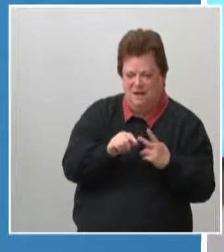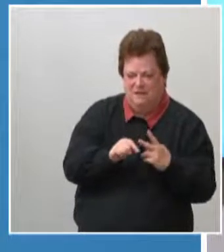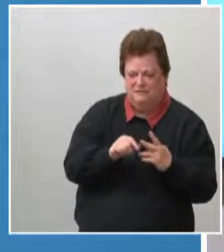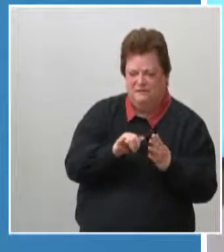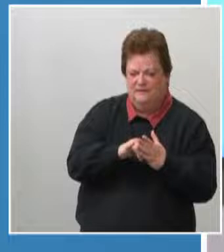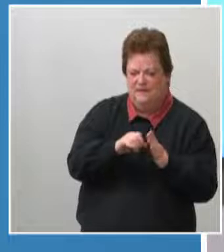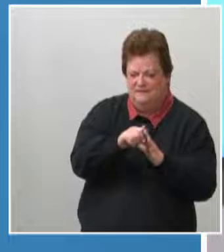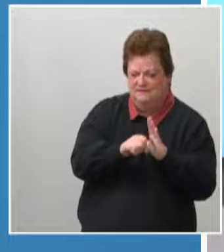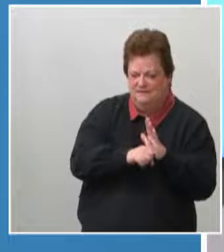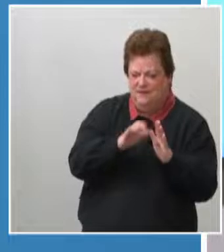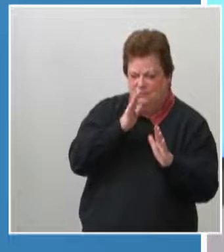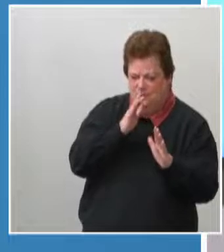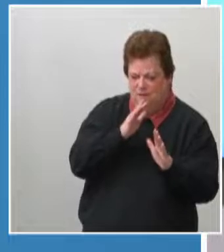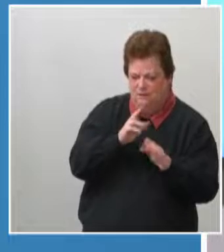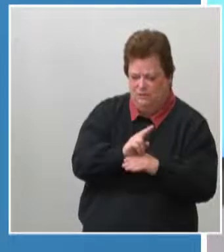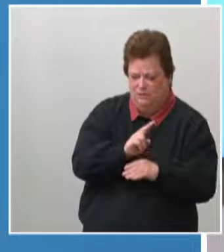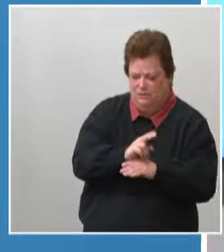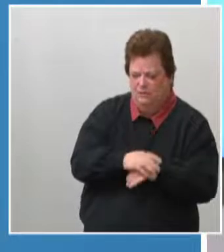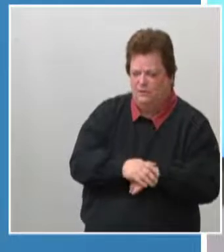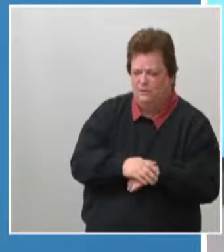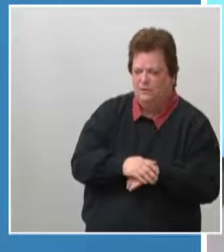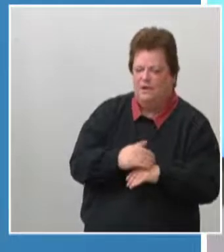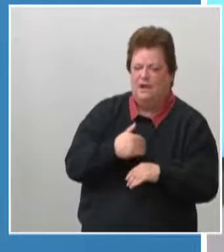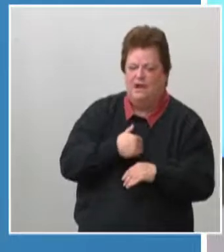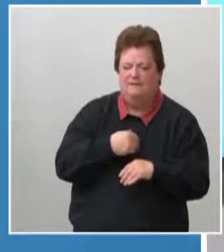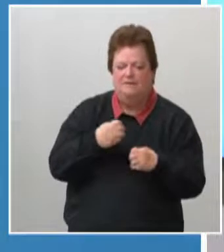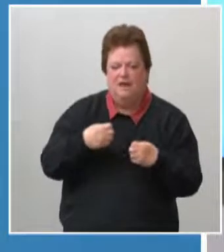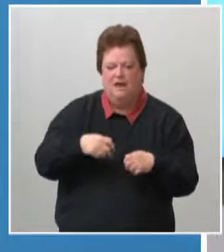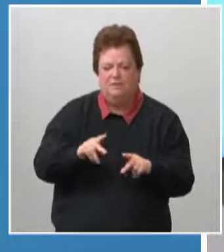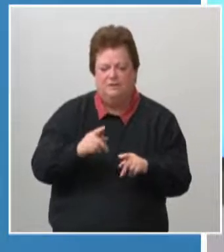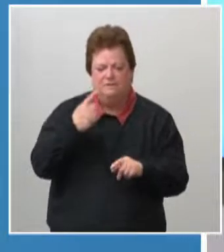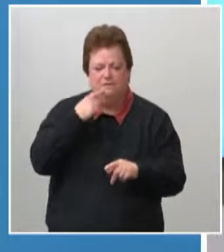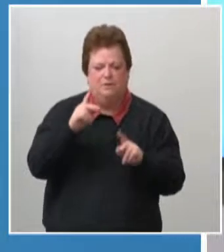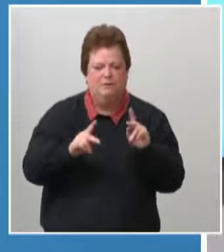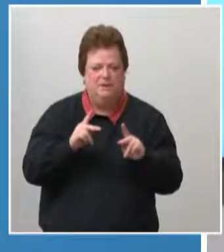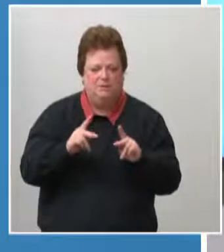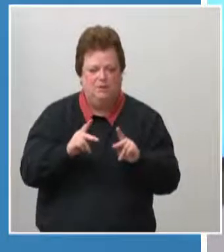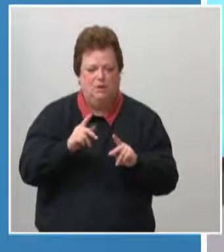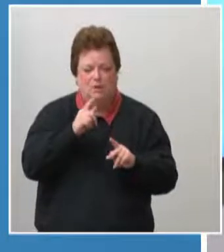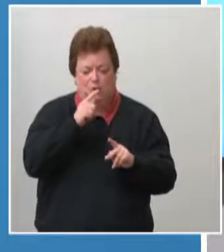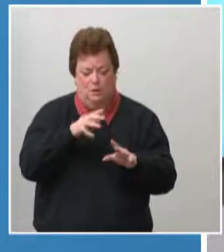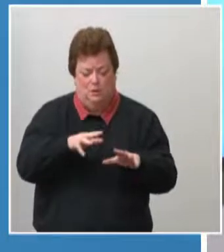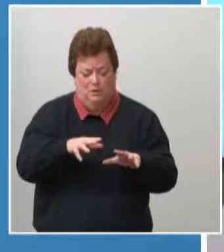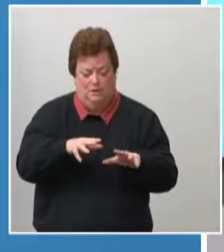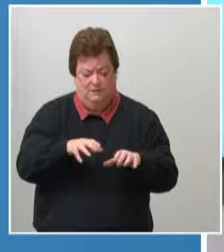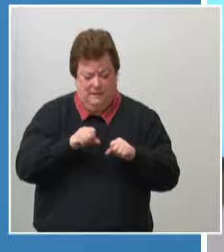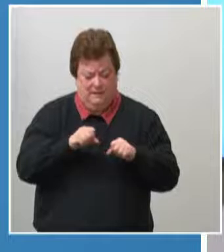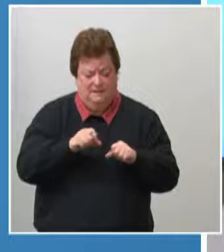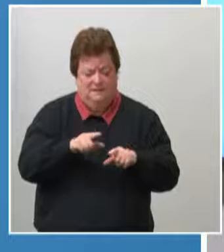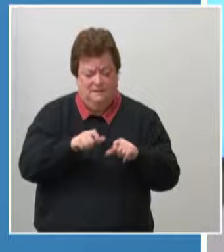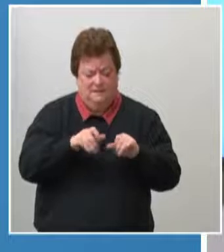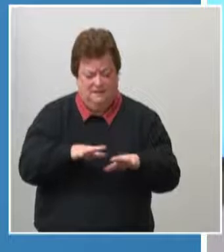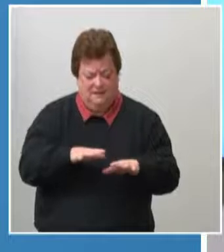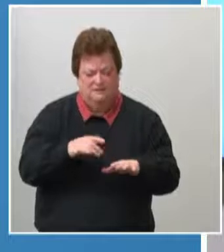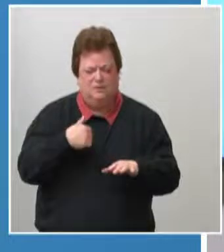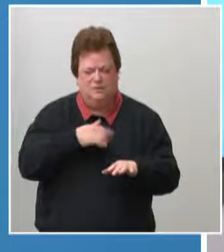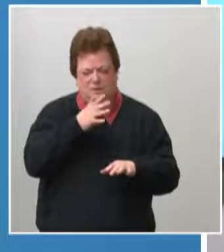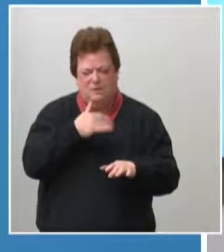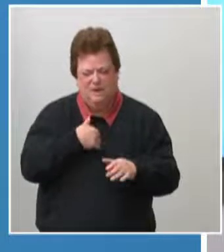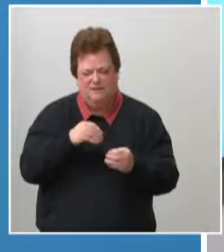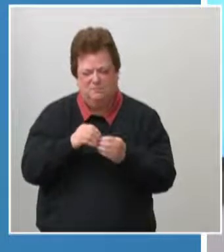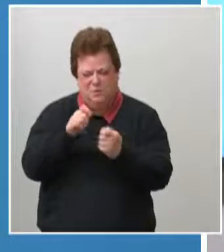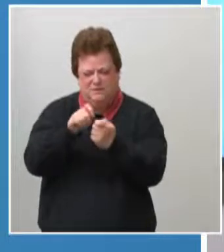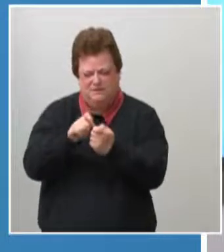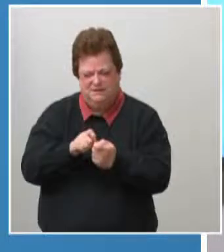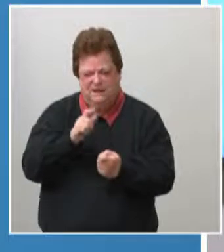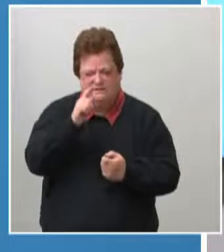state's going to be providing. There is the opportunity for people that are taking the test, and we'll have more details on this,